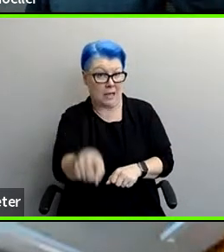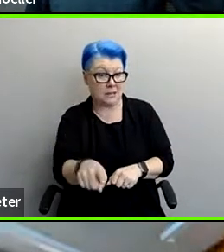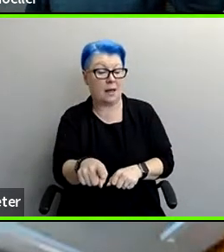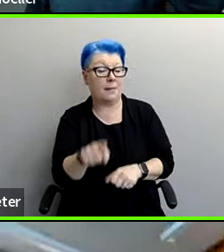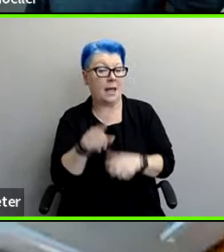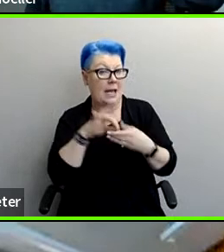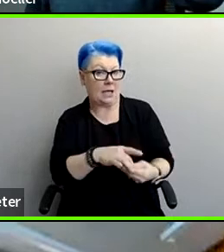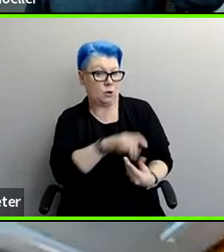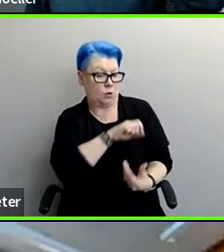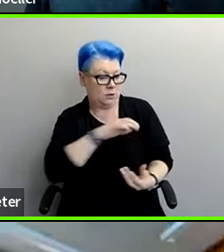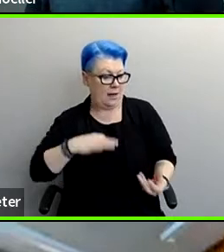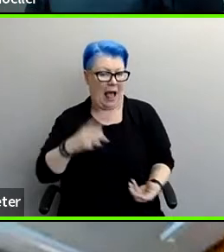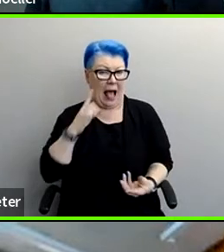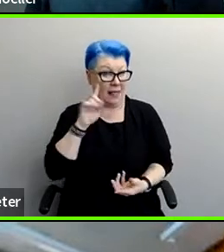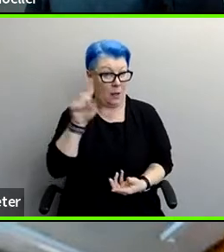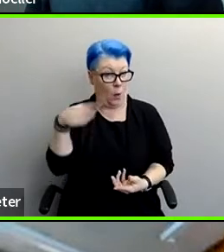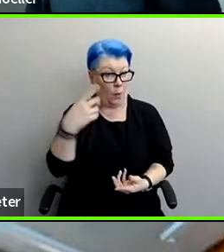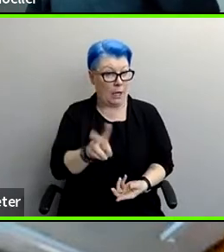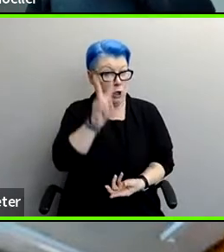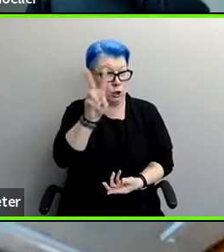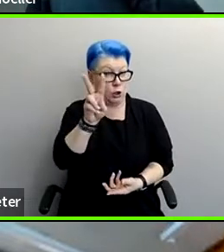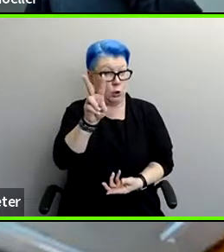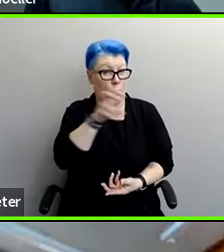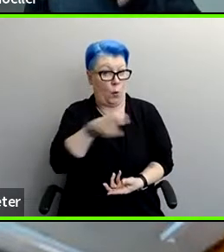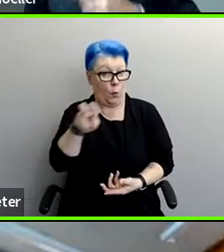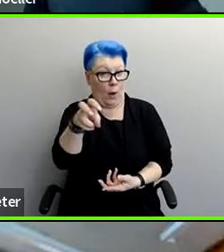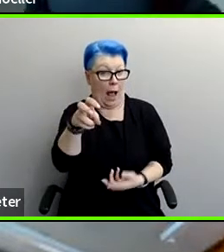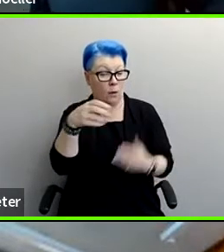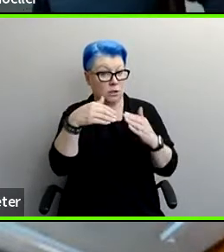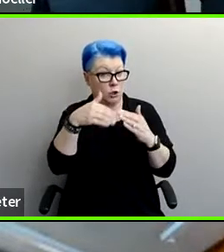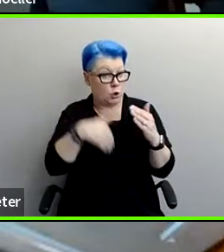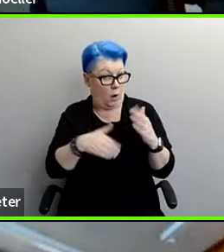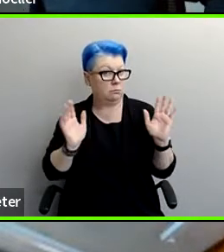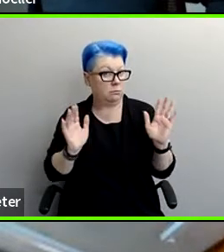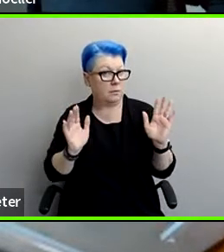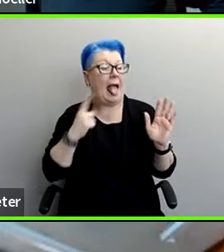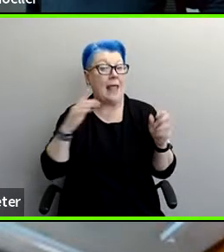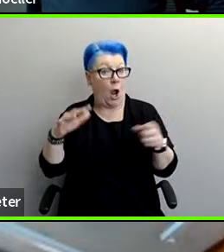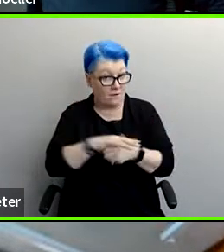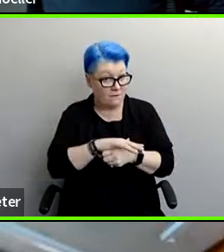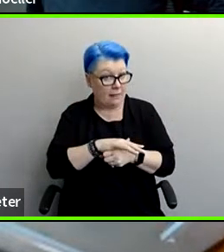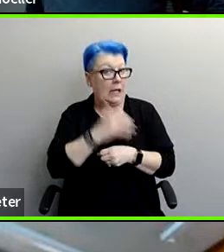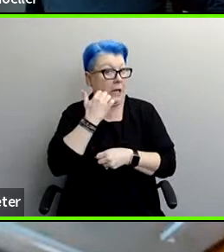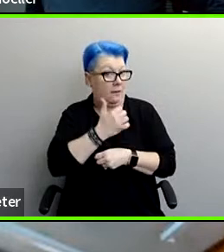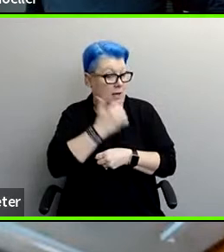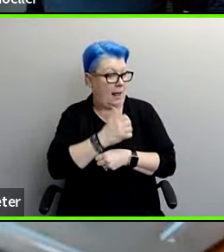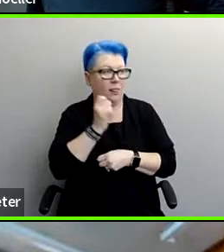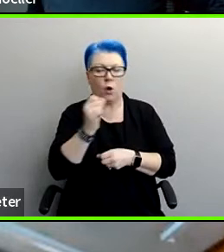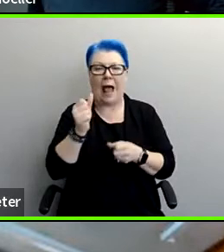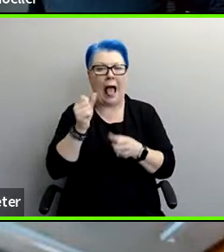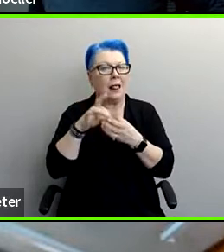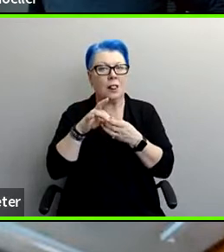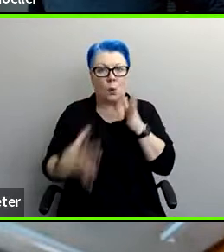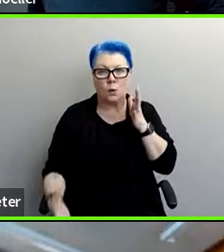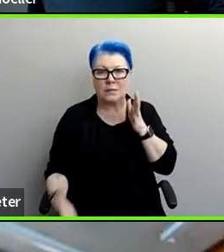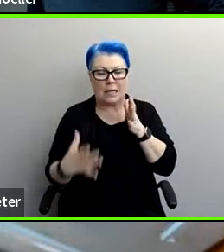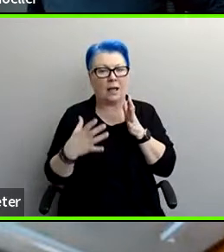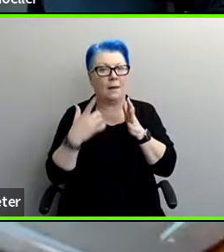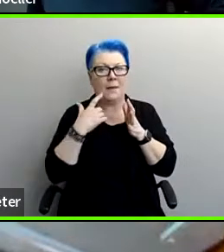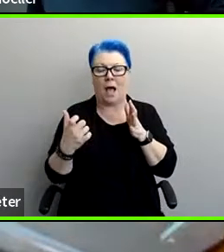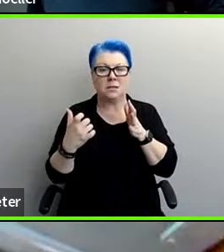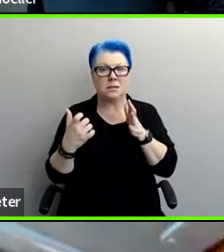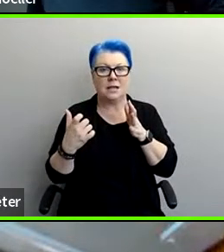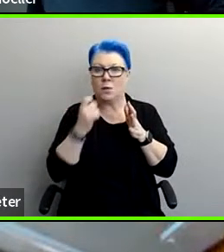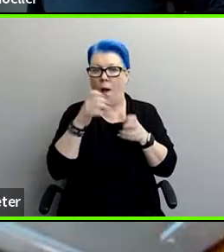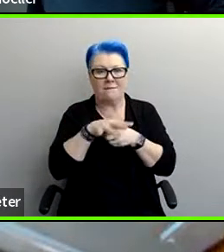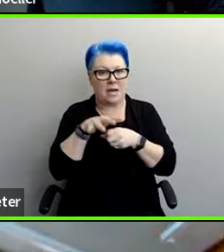I believe they were only 2 routes short. So, and they're filling those on a daily basis. They're not losing routes because they're short drivers. They